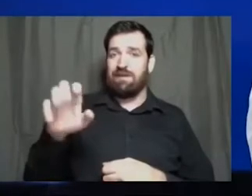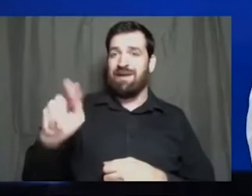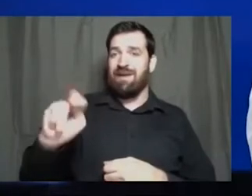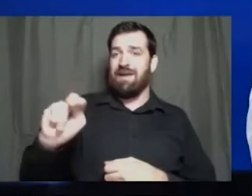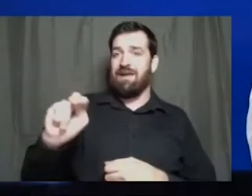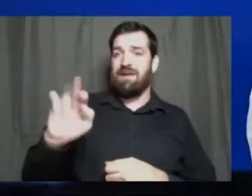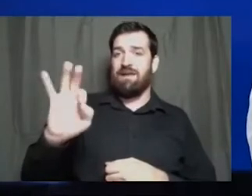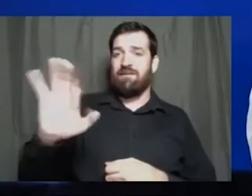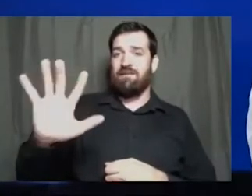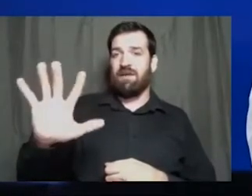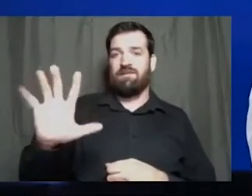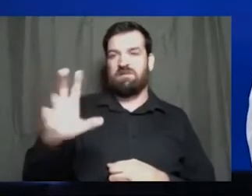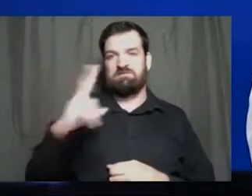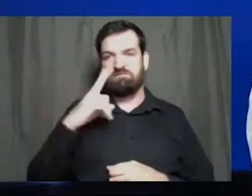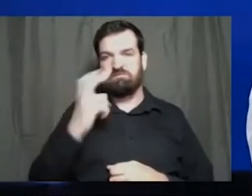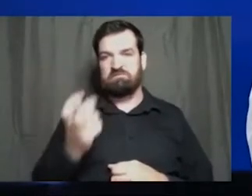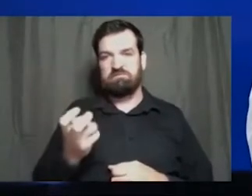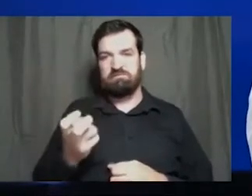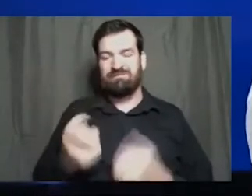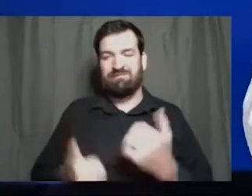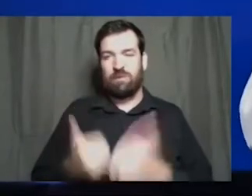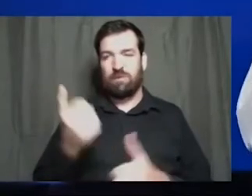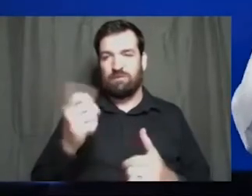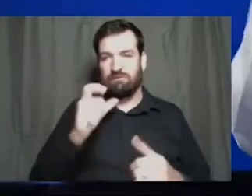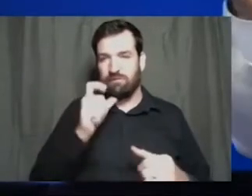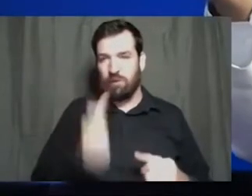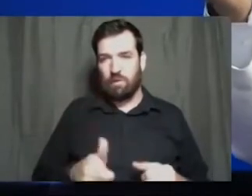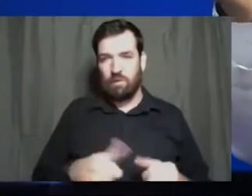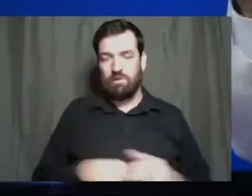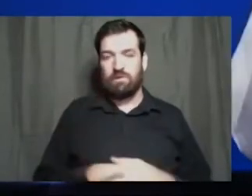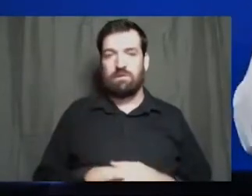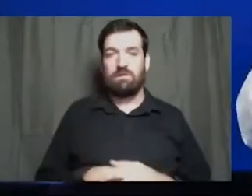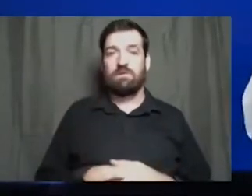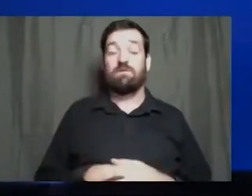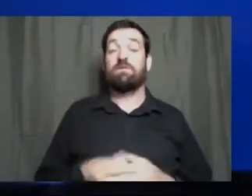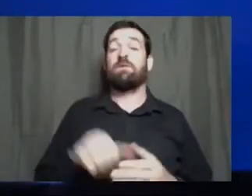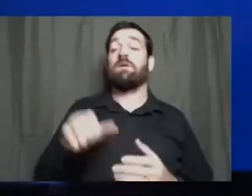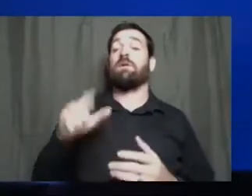I would say you probably don't. I think that's true for what we call